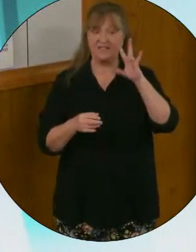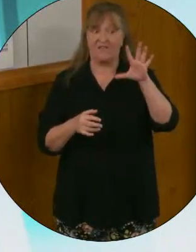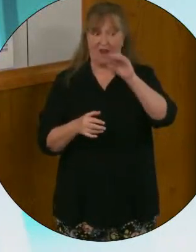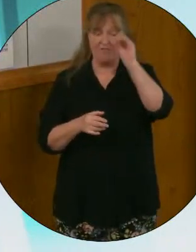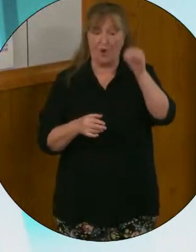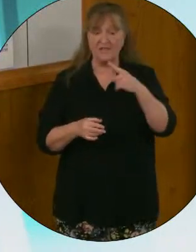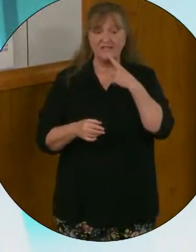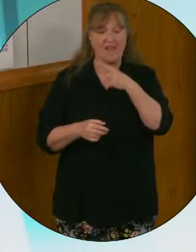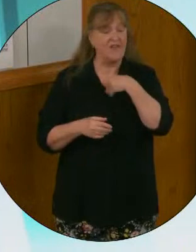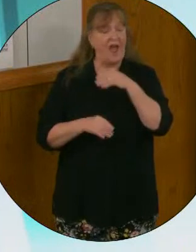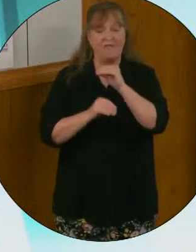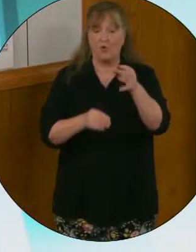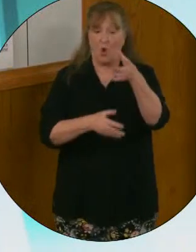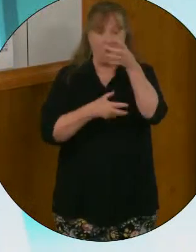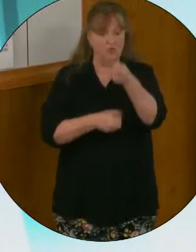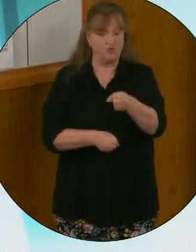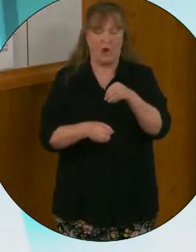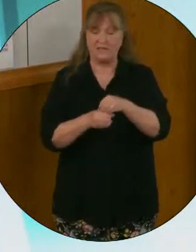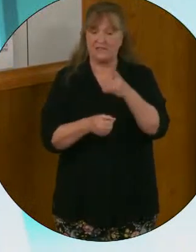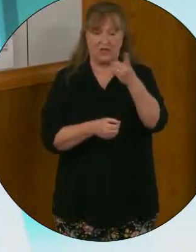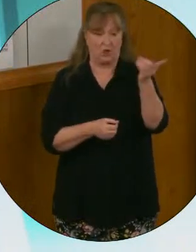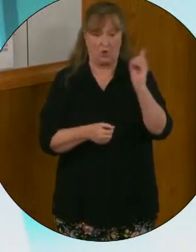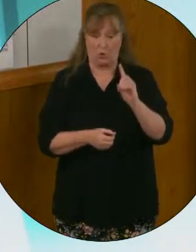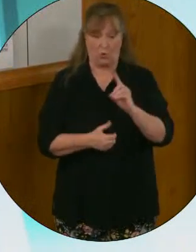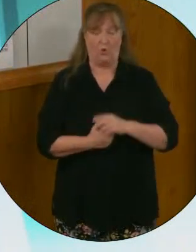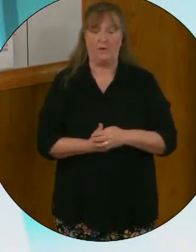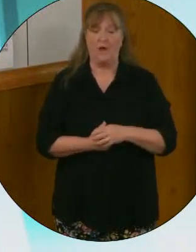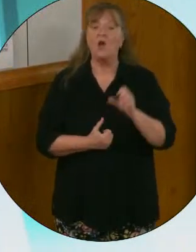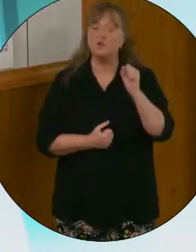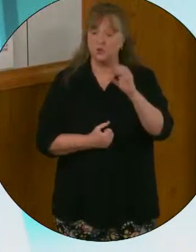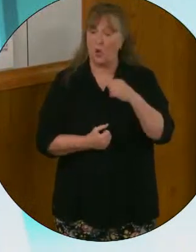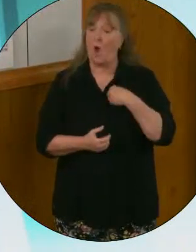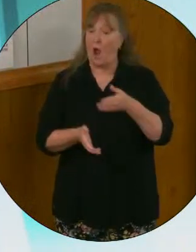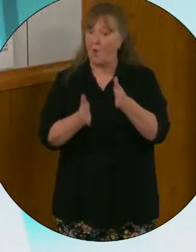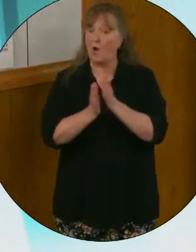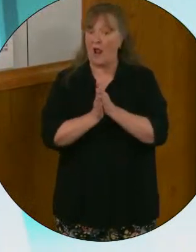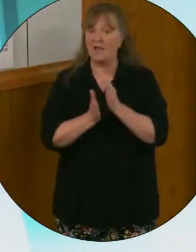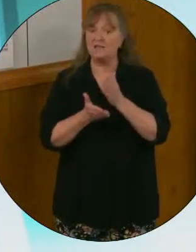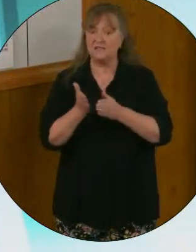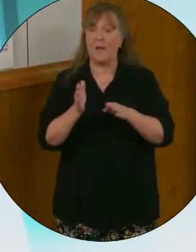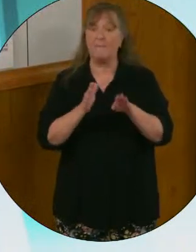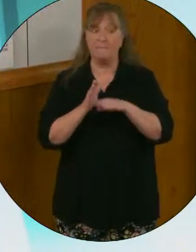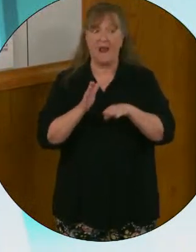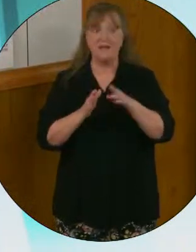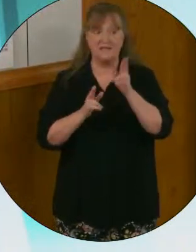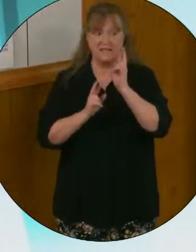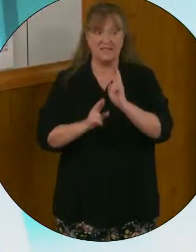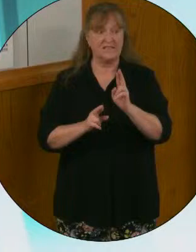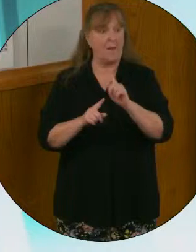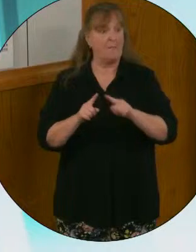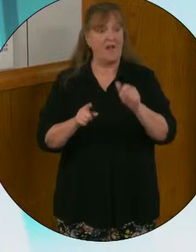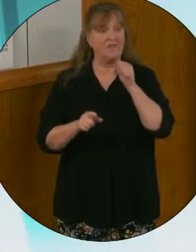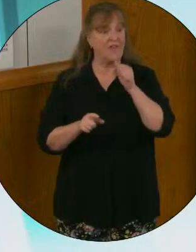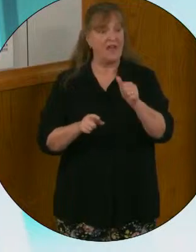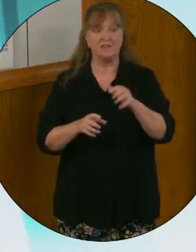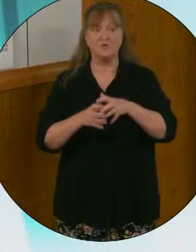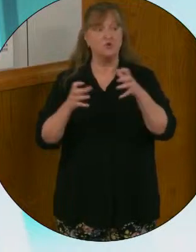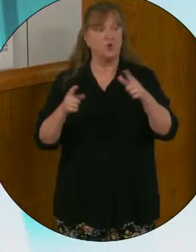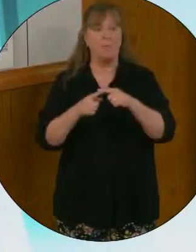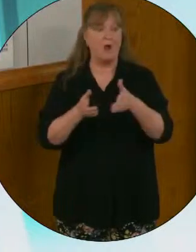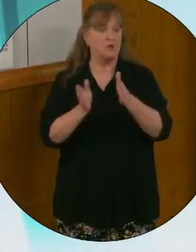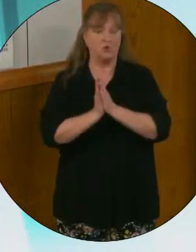75% said they have no trust in you. So I would ask some basic decency, but apparently that is a bit too much to